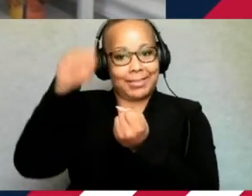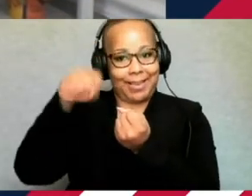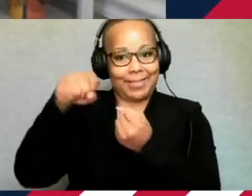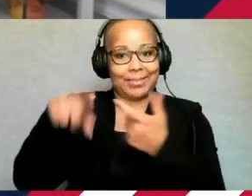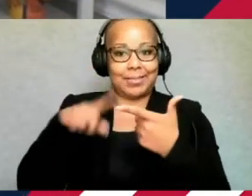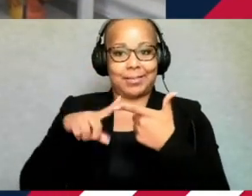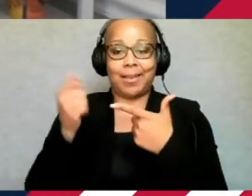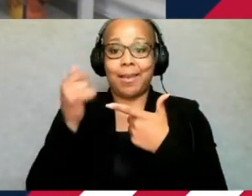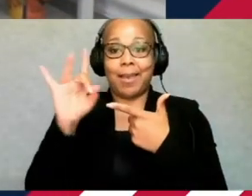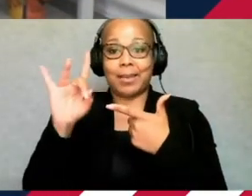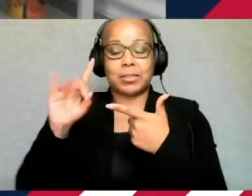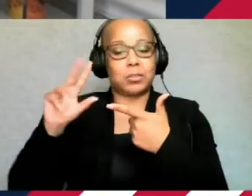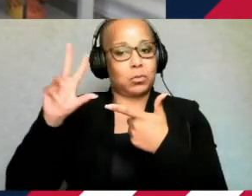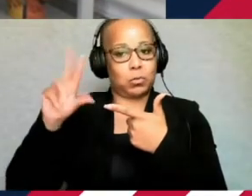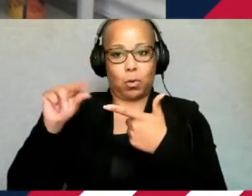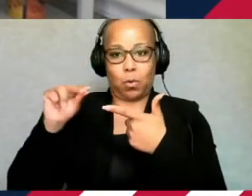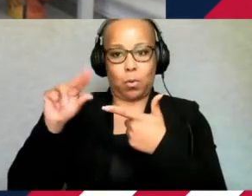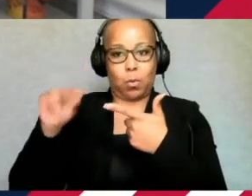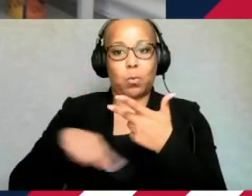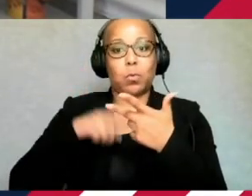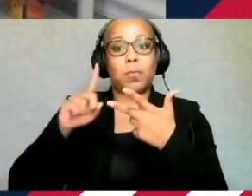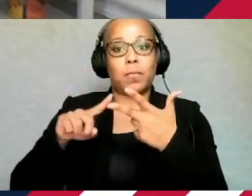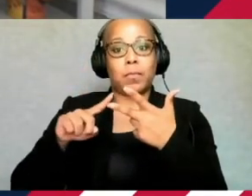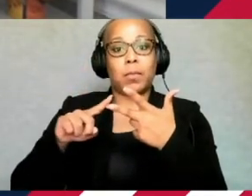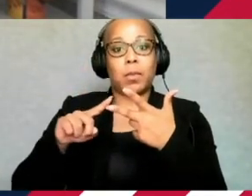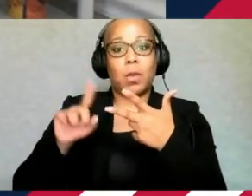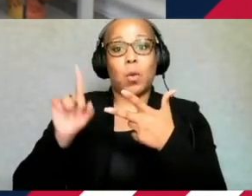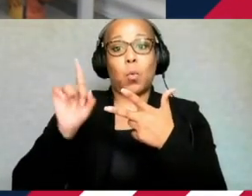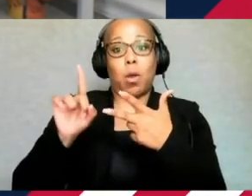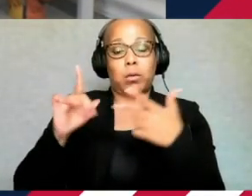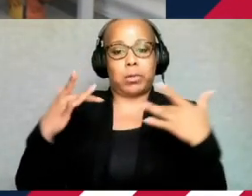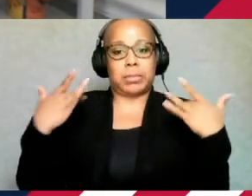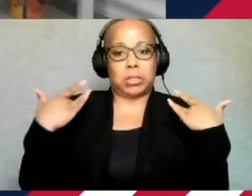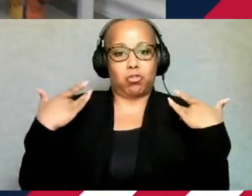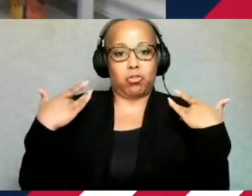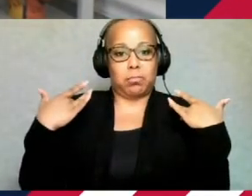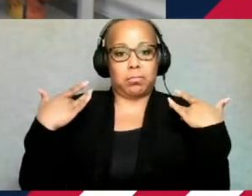18 for no, and 1 abstention.